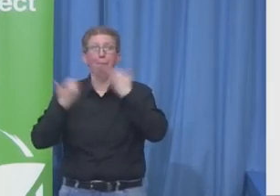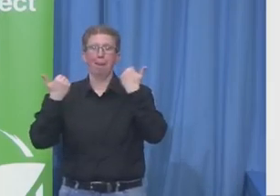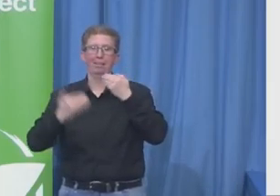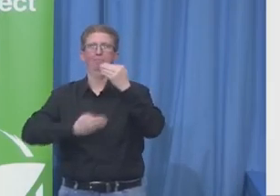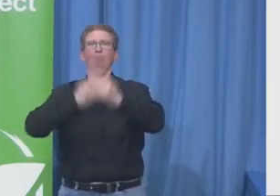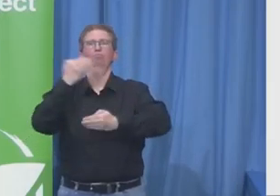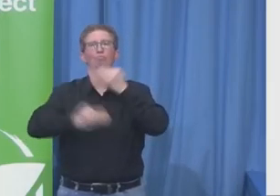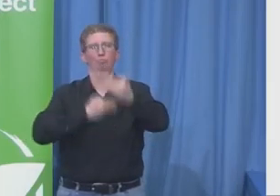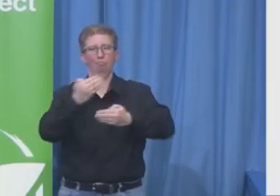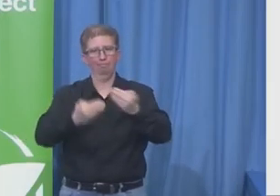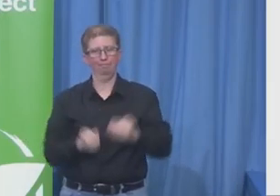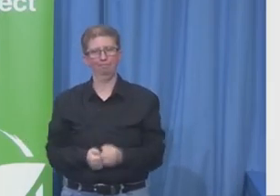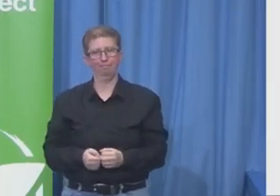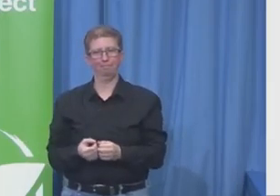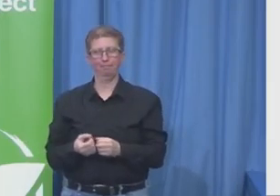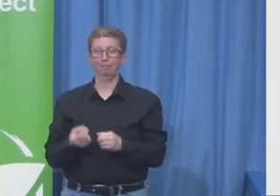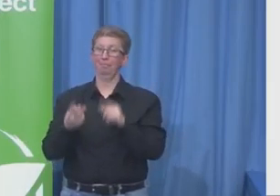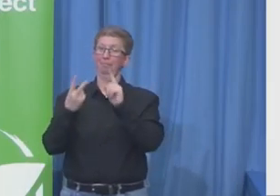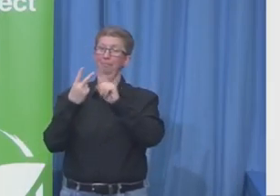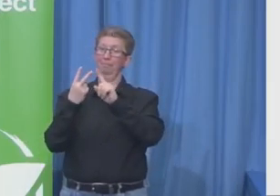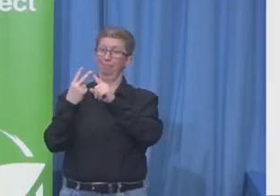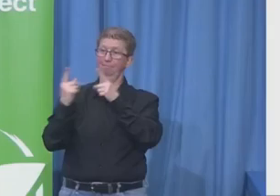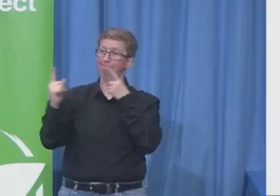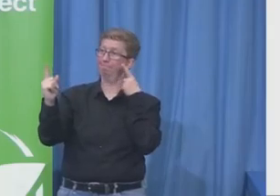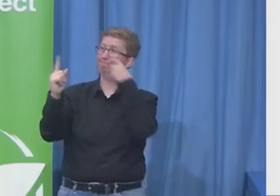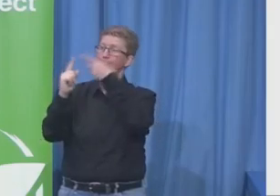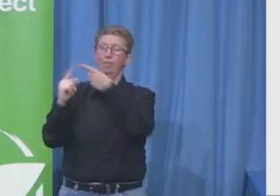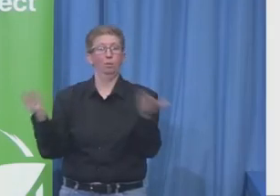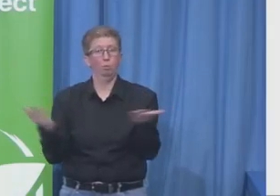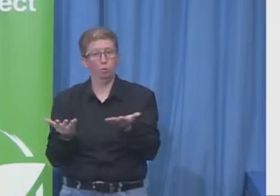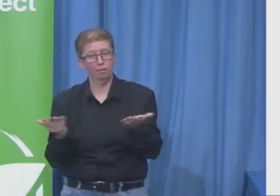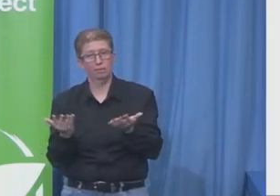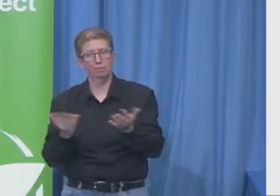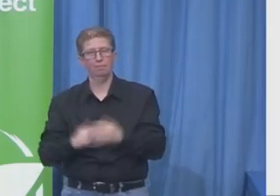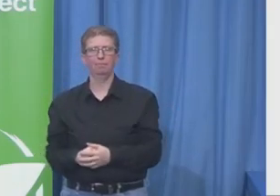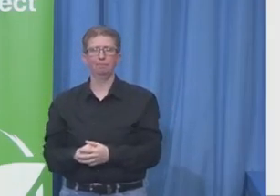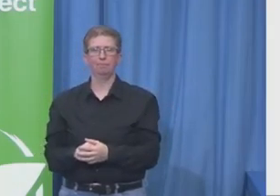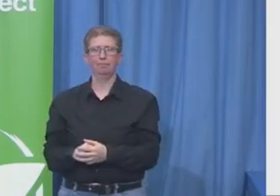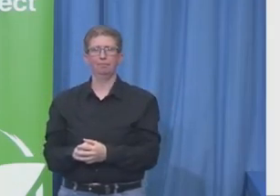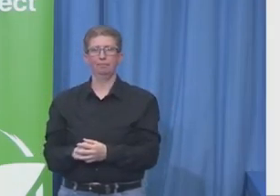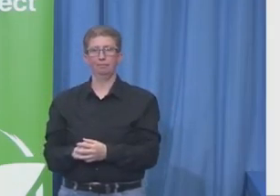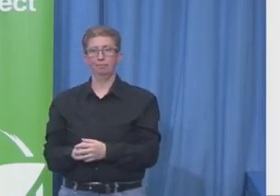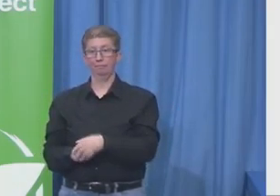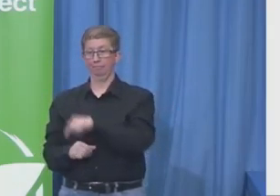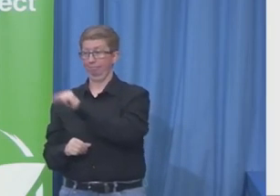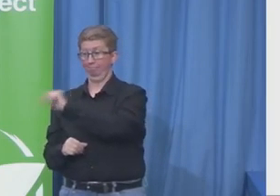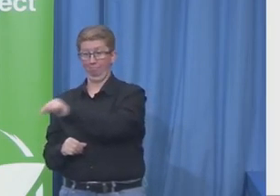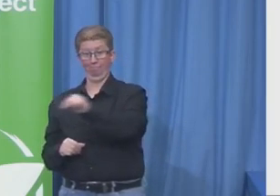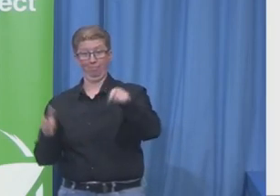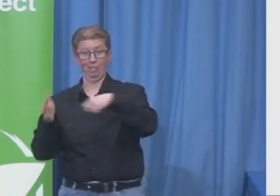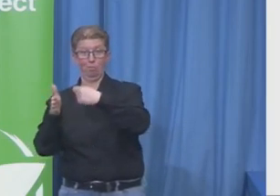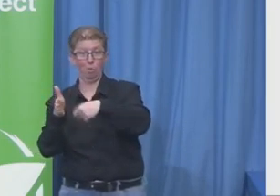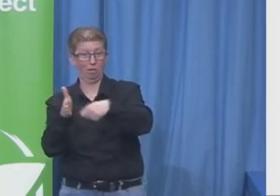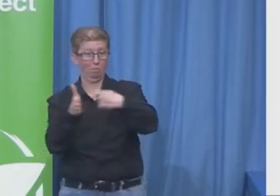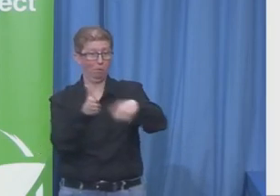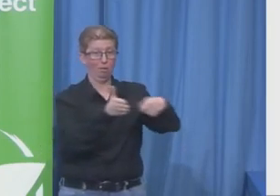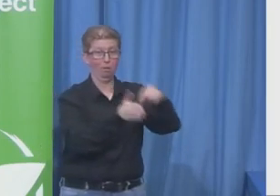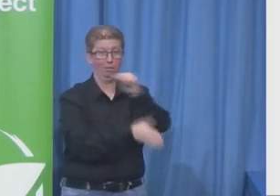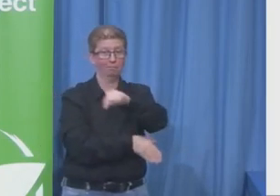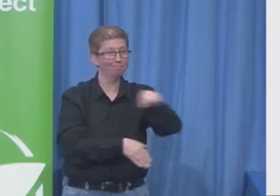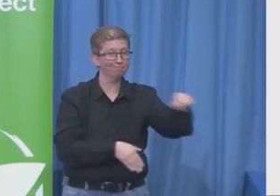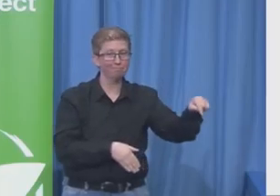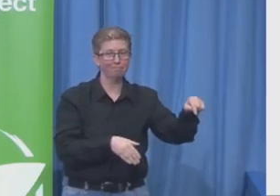is to look at what are the entry points in existing projects or projects that are in the pipeline to include disability.